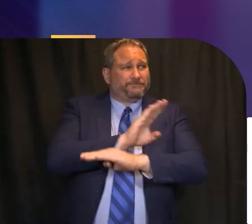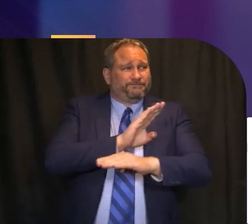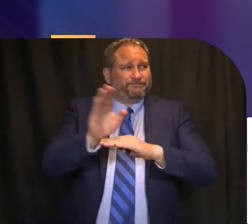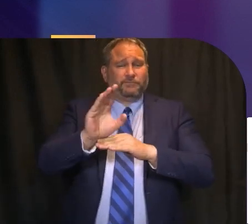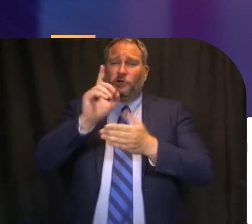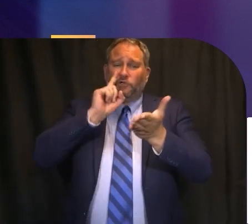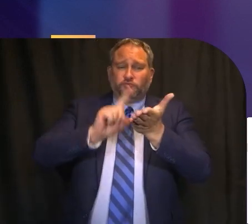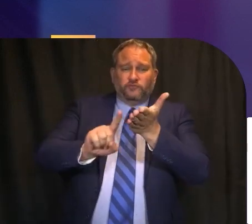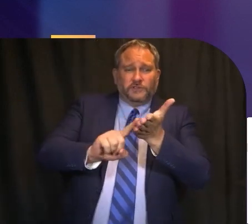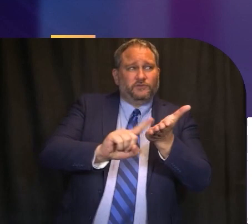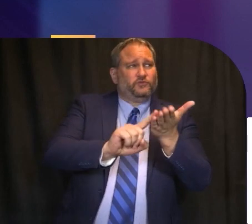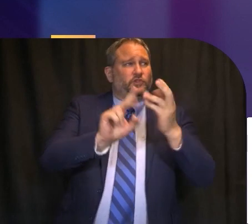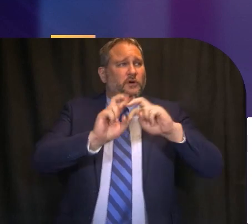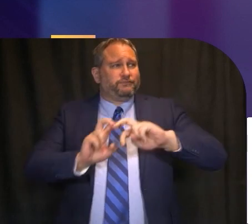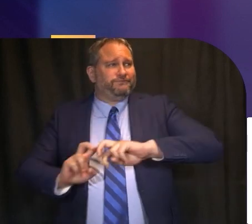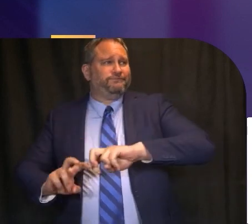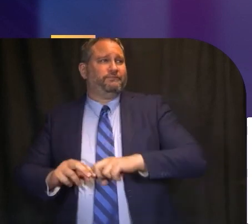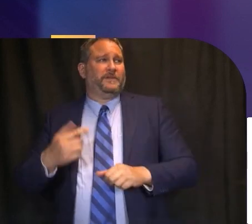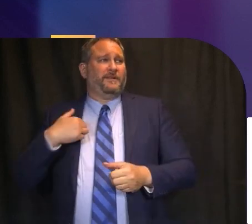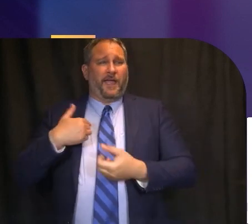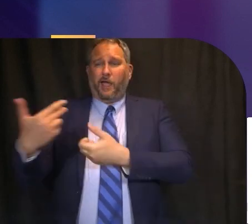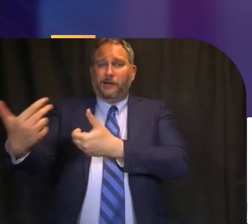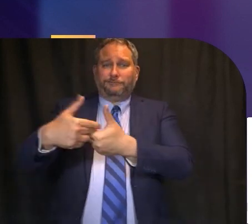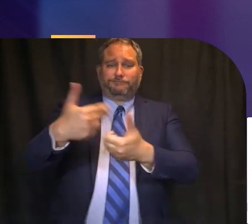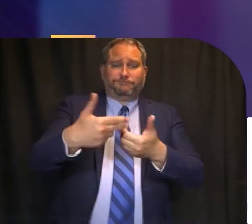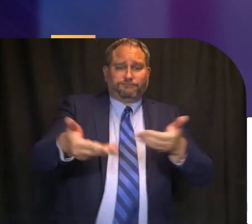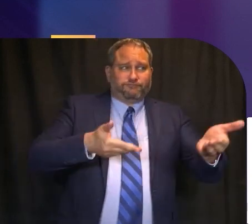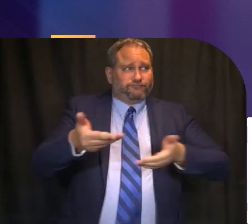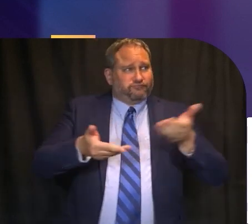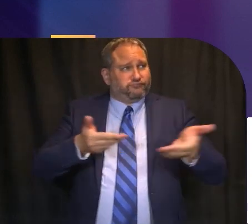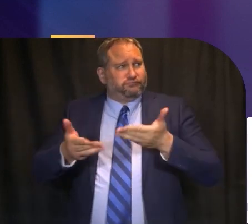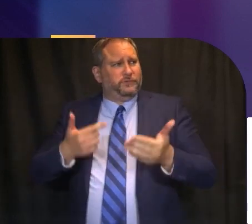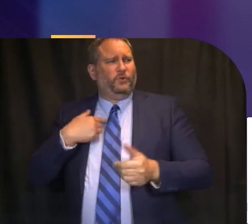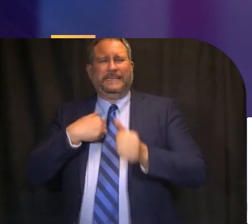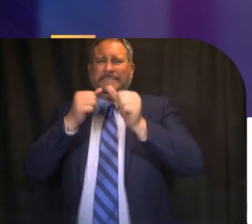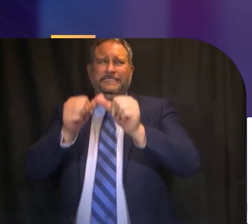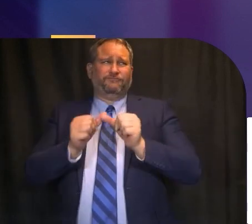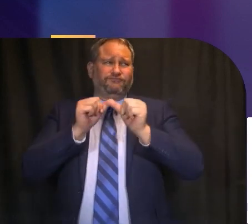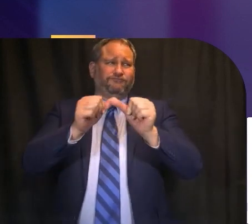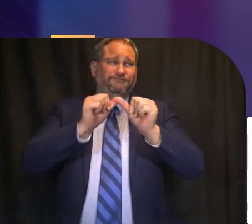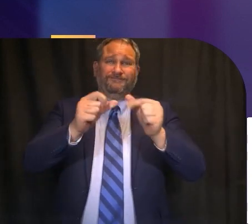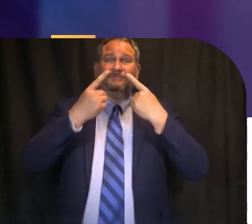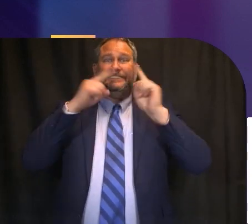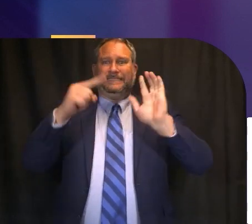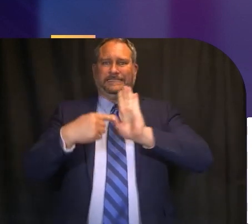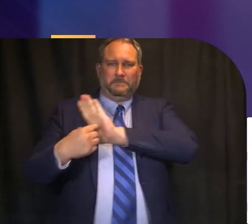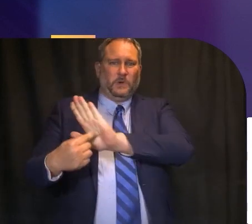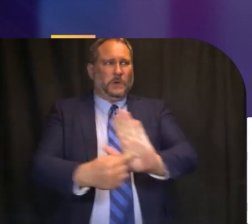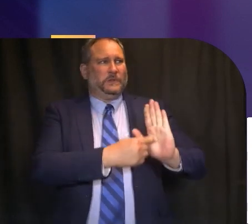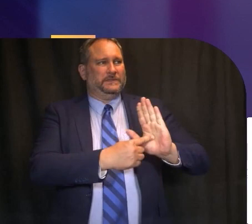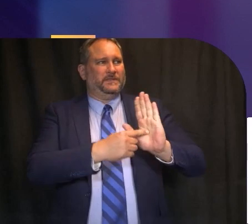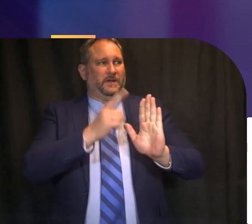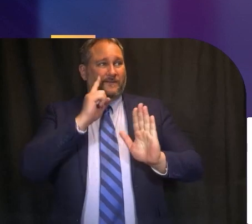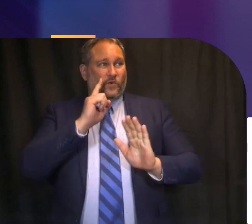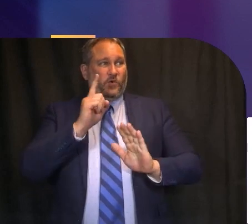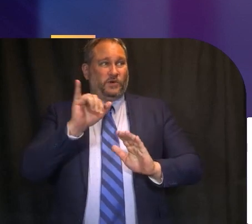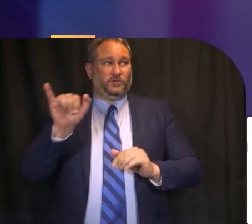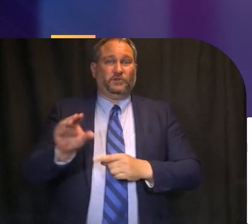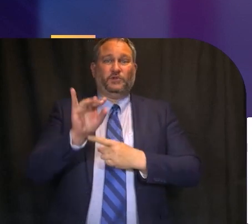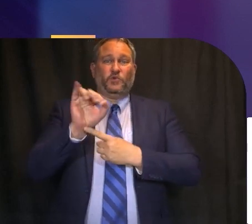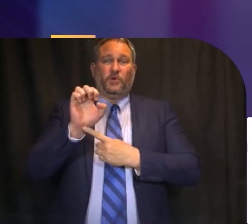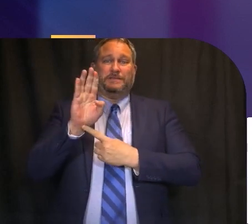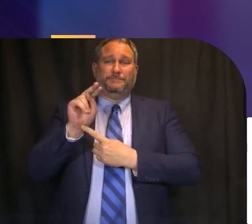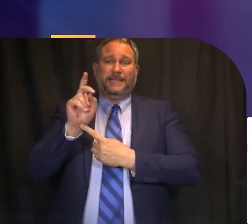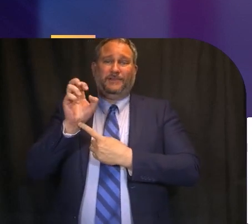sustainable success models, primarily thanks to Joyce Bender and Bender Consulting, who have helped us become a better